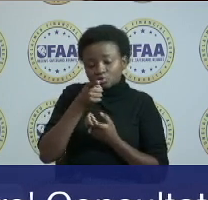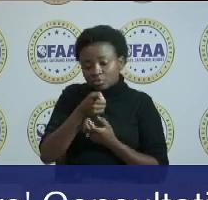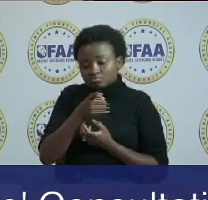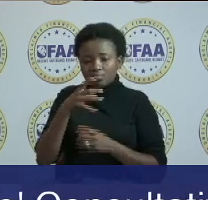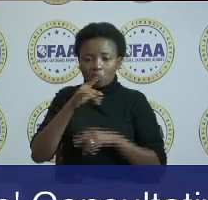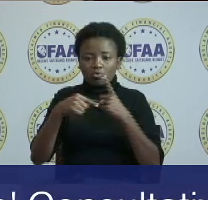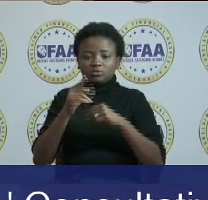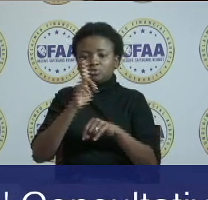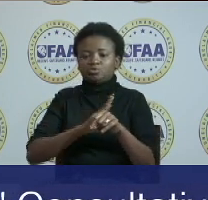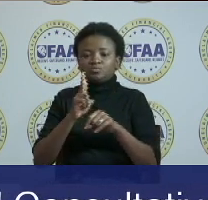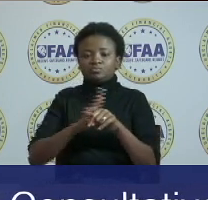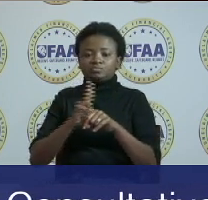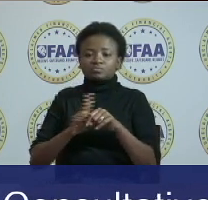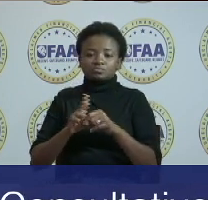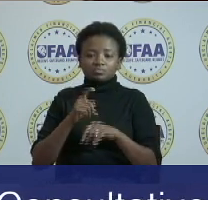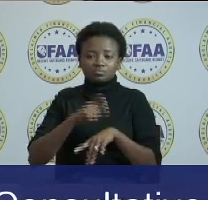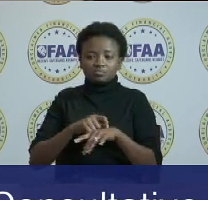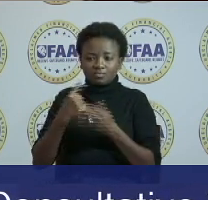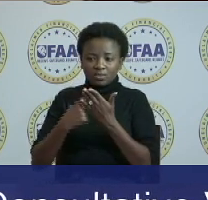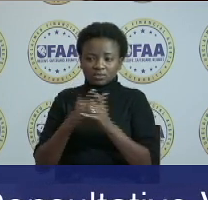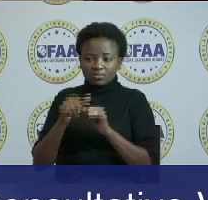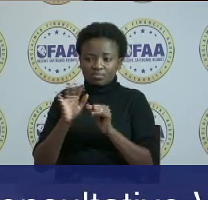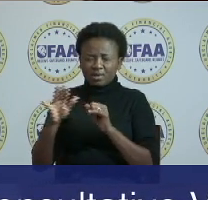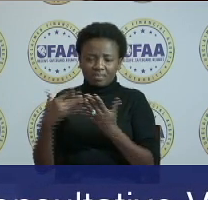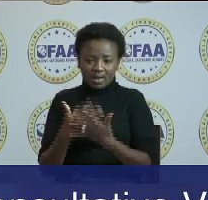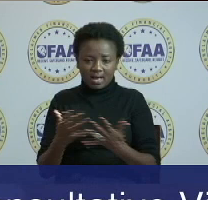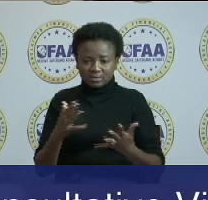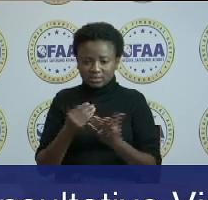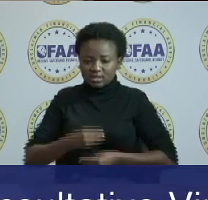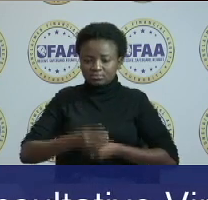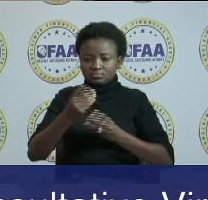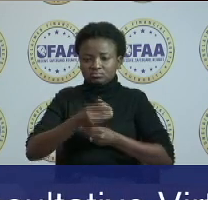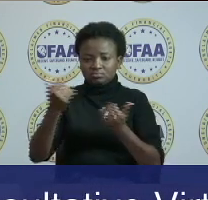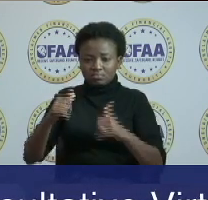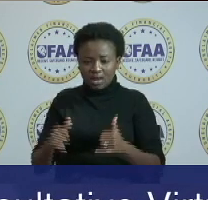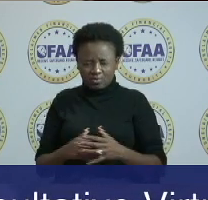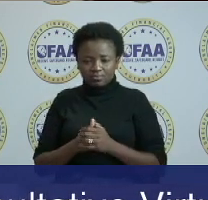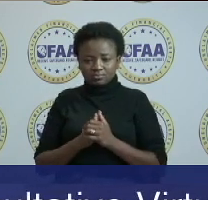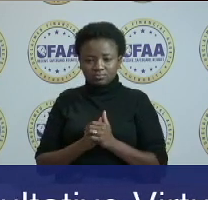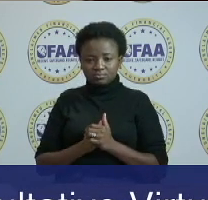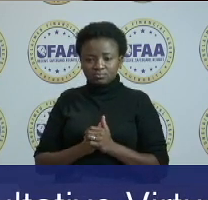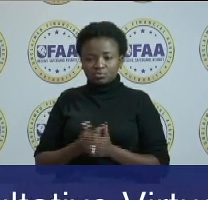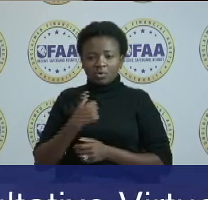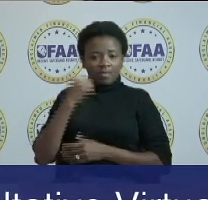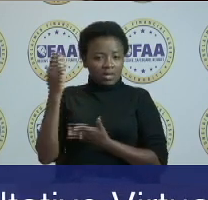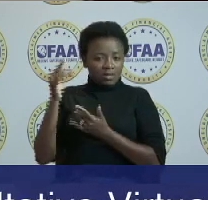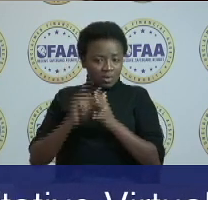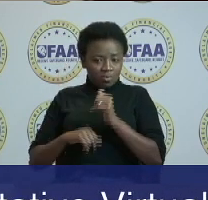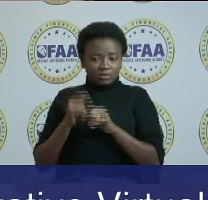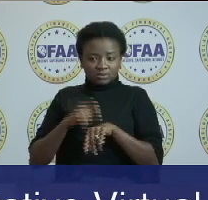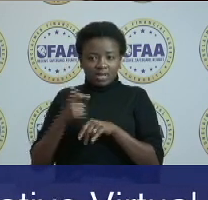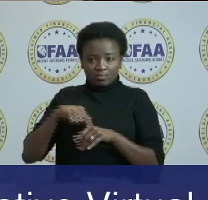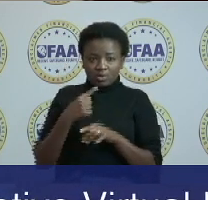of the assets that are not distributed and they are older than 10 years. And so I would expect, as we engage